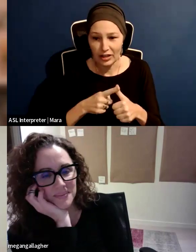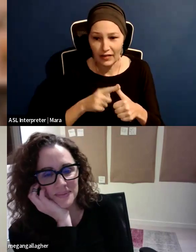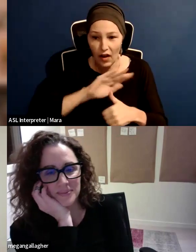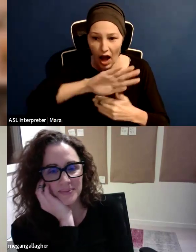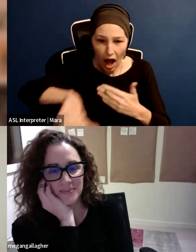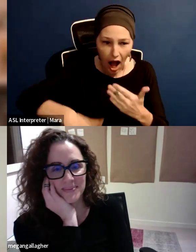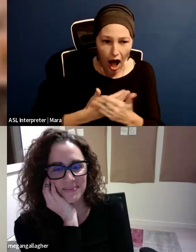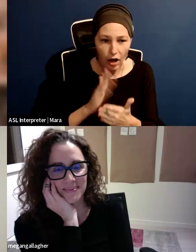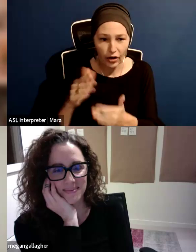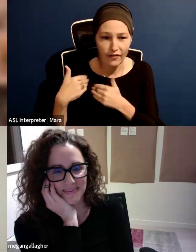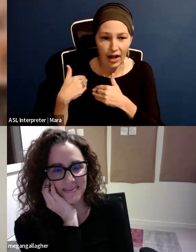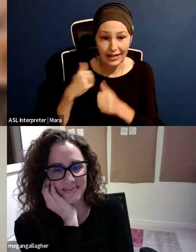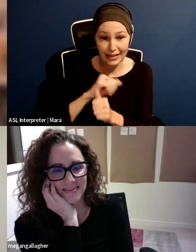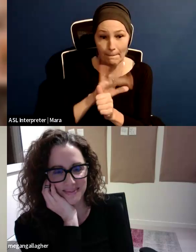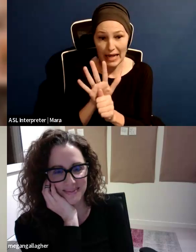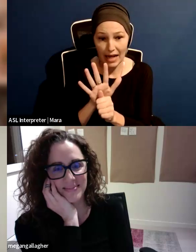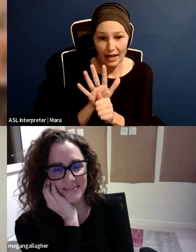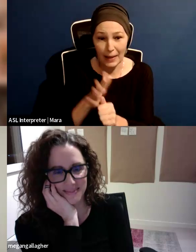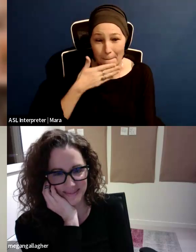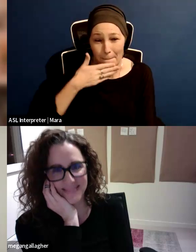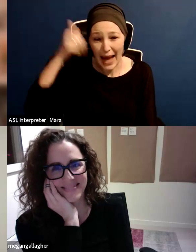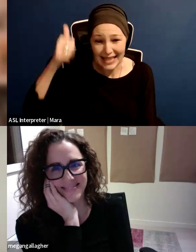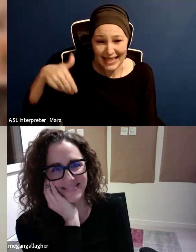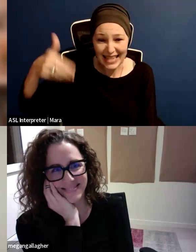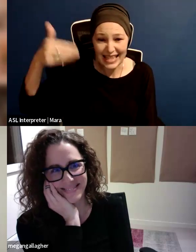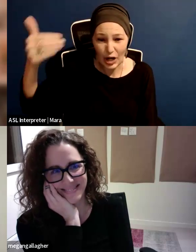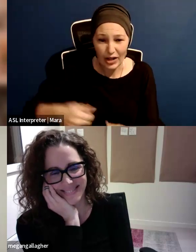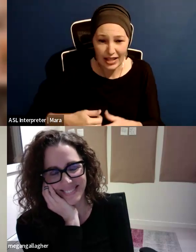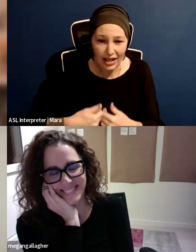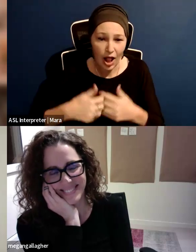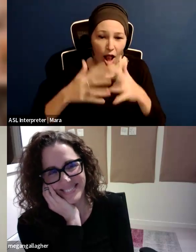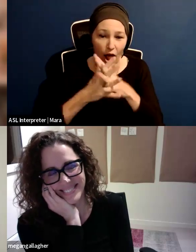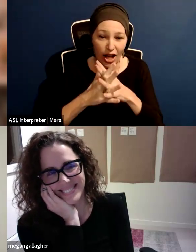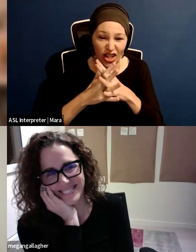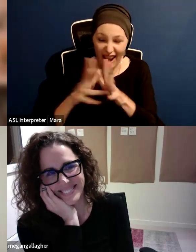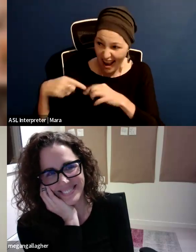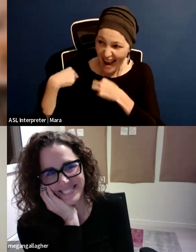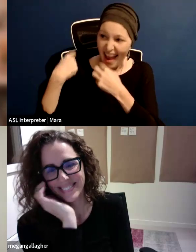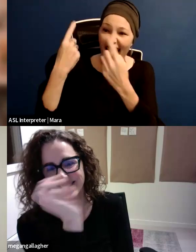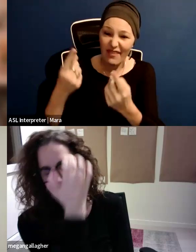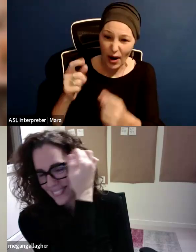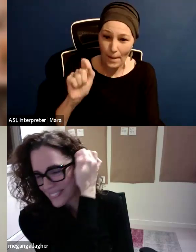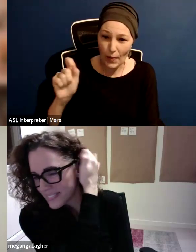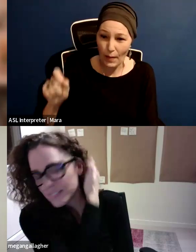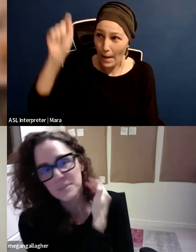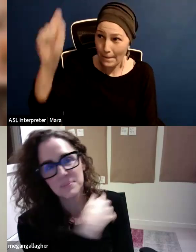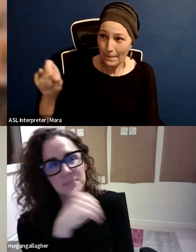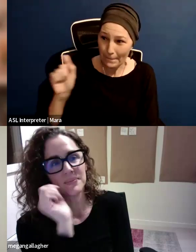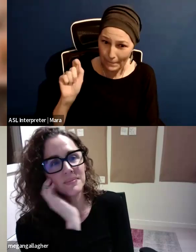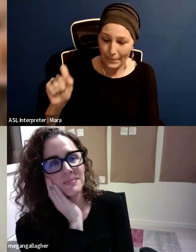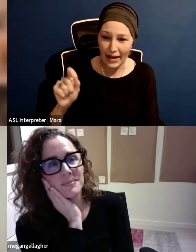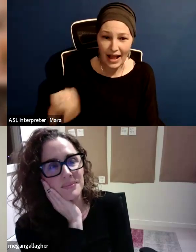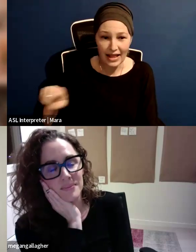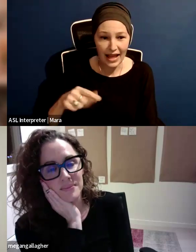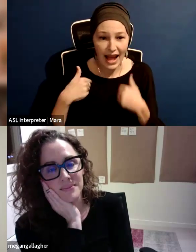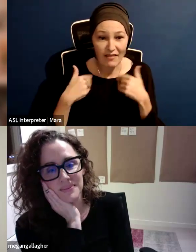Peacock's best series launch ever. Boom, boom, boom, exclamation point. And they're getting lots